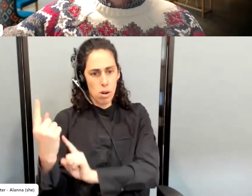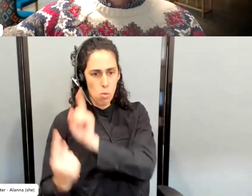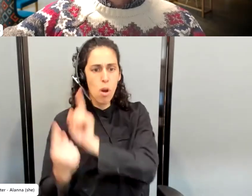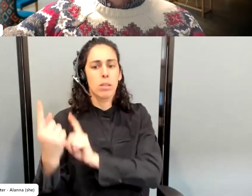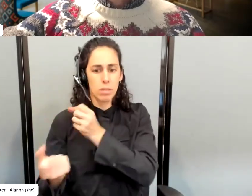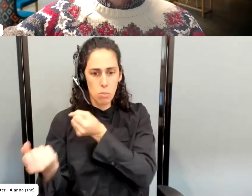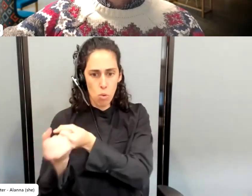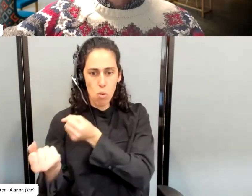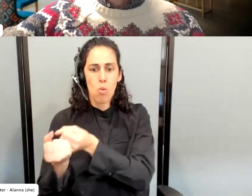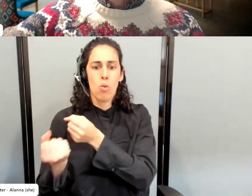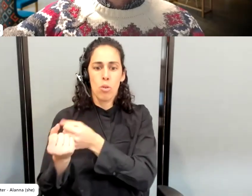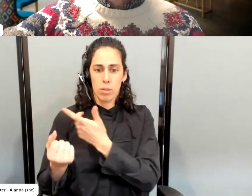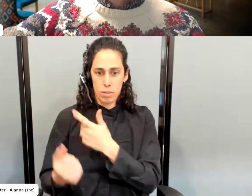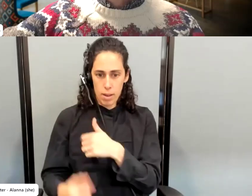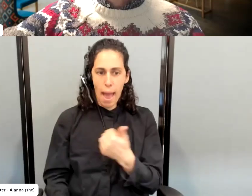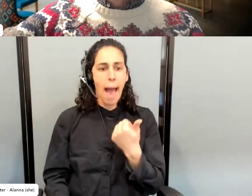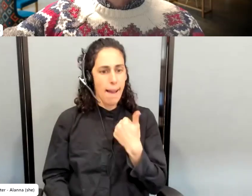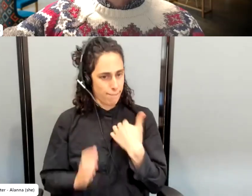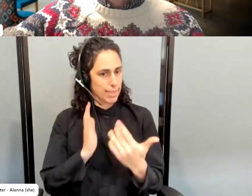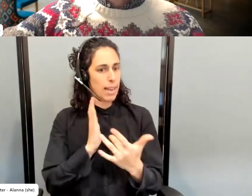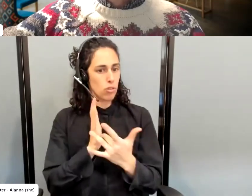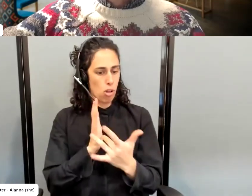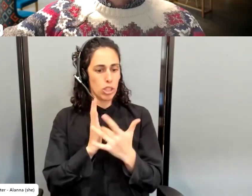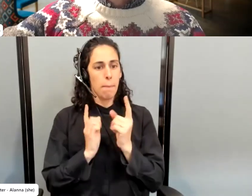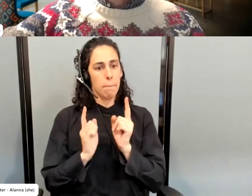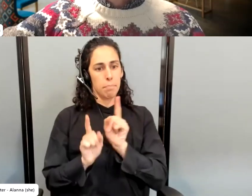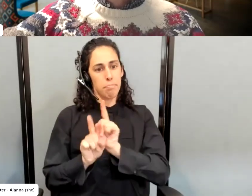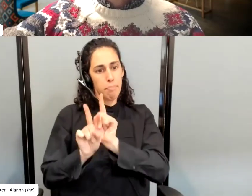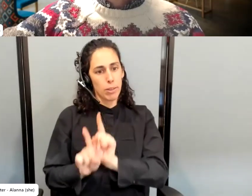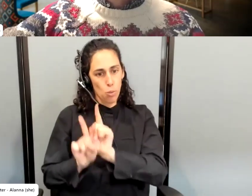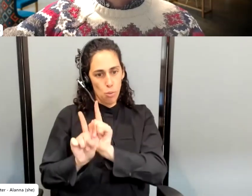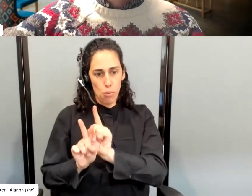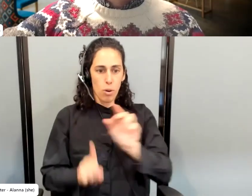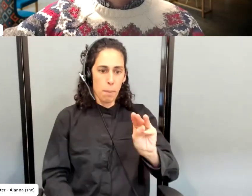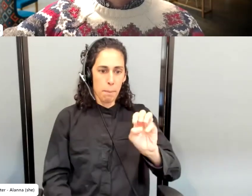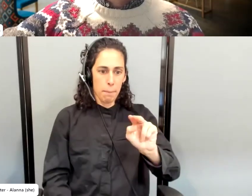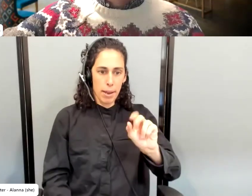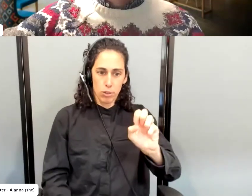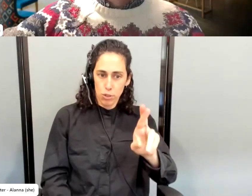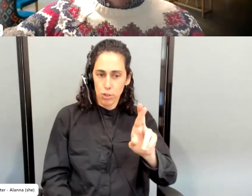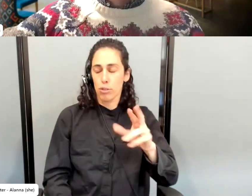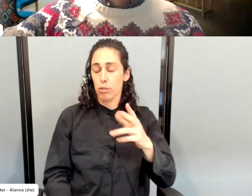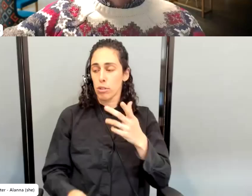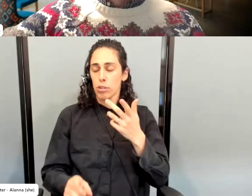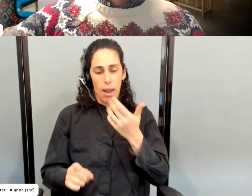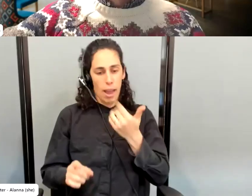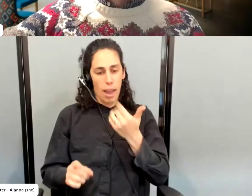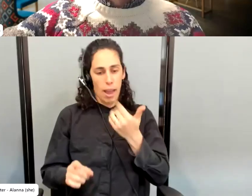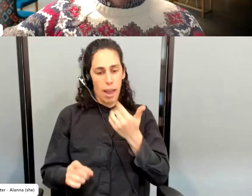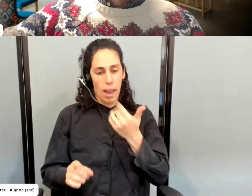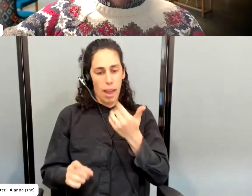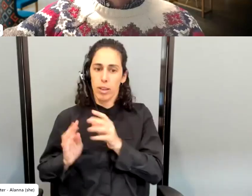are friendly and knowledgeable and are ready to work with anybody who needs help with anything technology related.